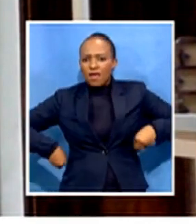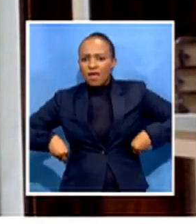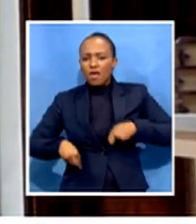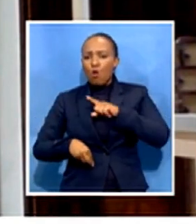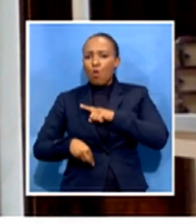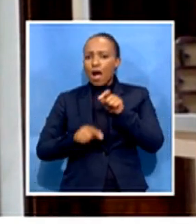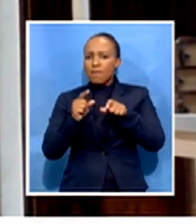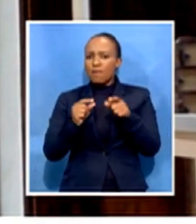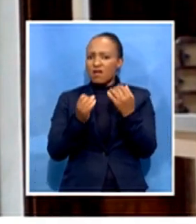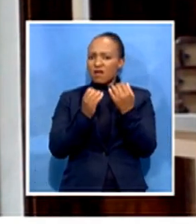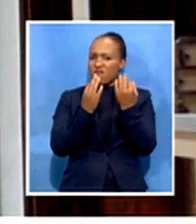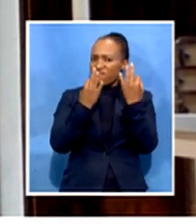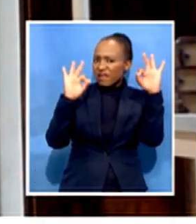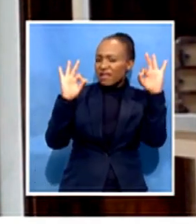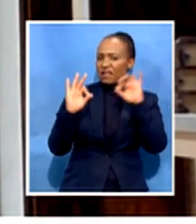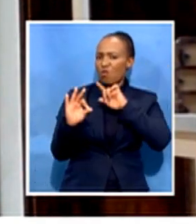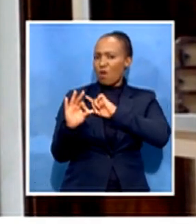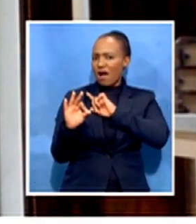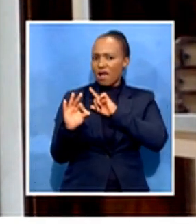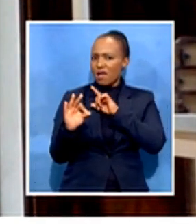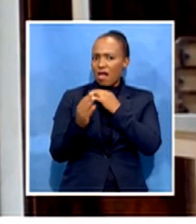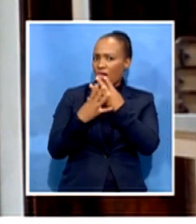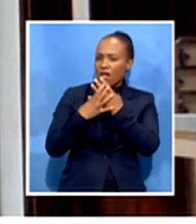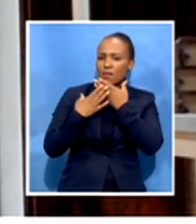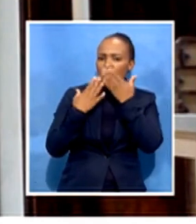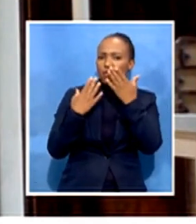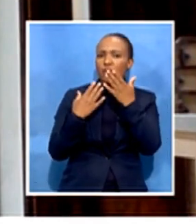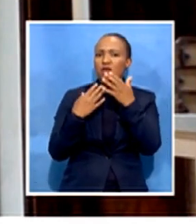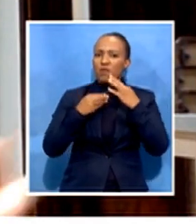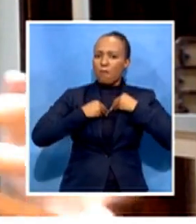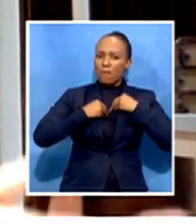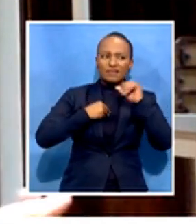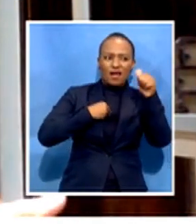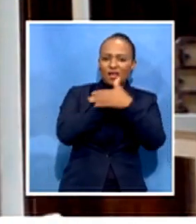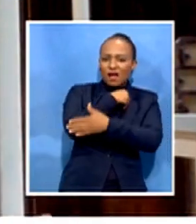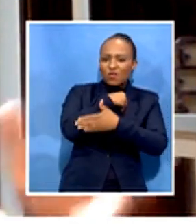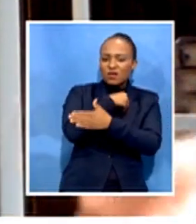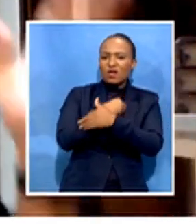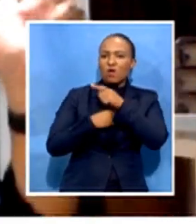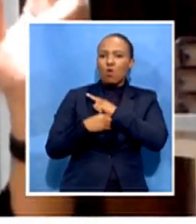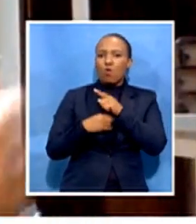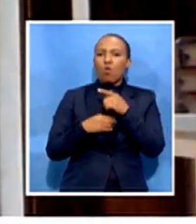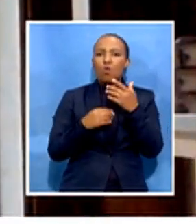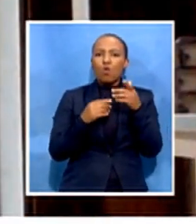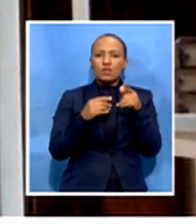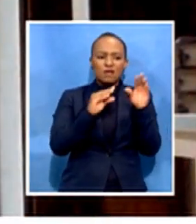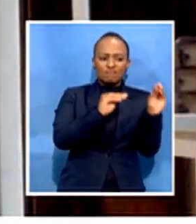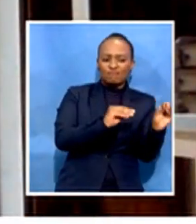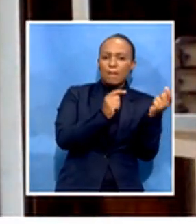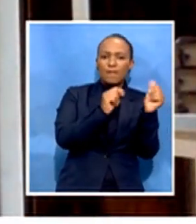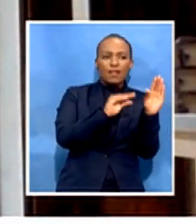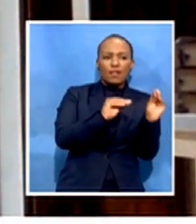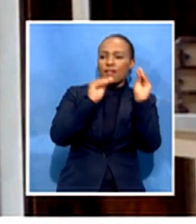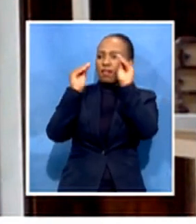Why are they buying properties in other countries? Why are they taking the money from the illegal gains and investing it so-called legally in